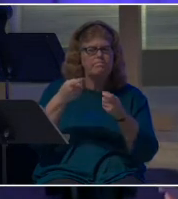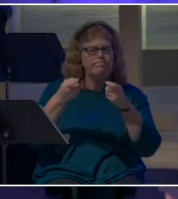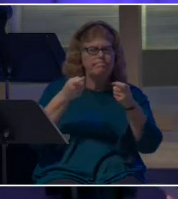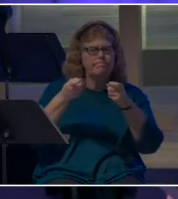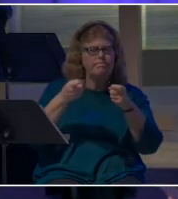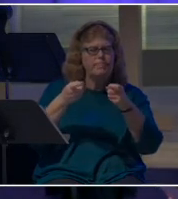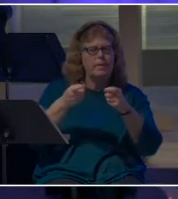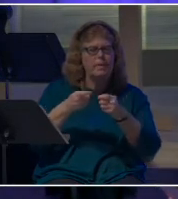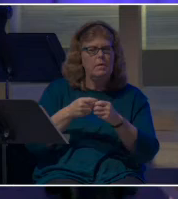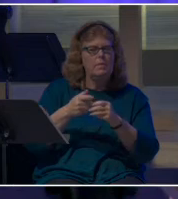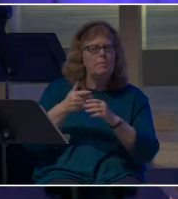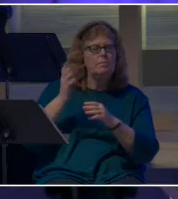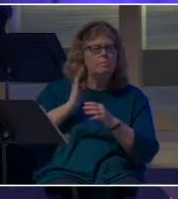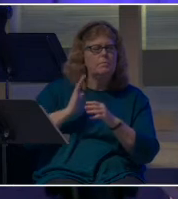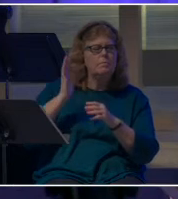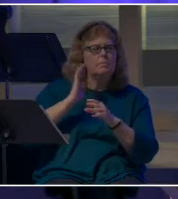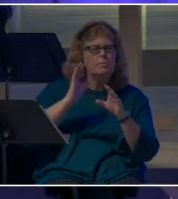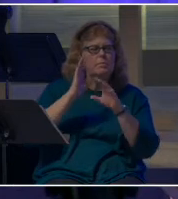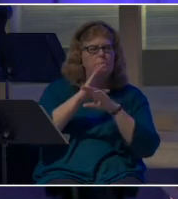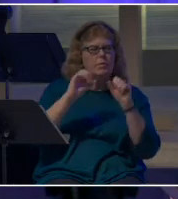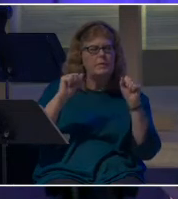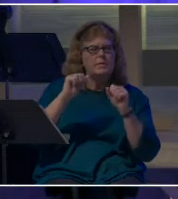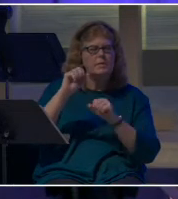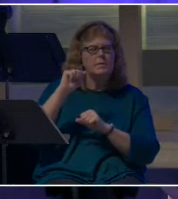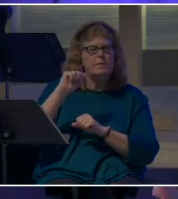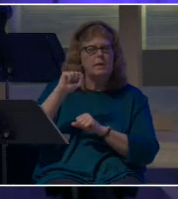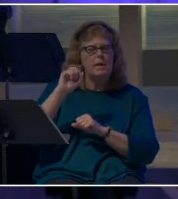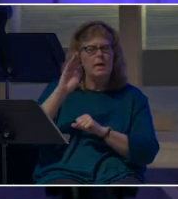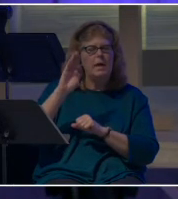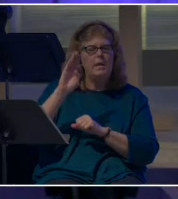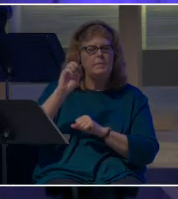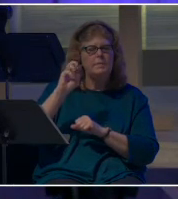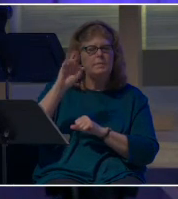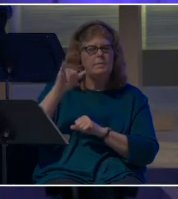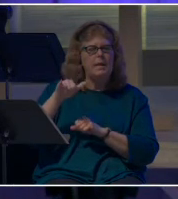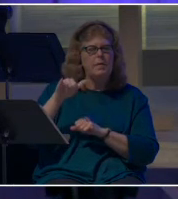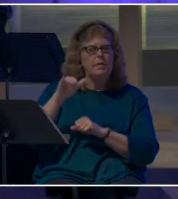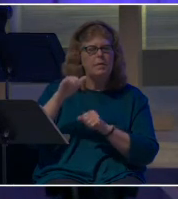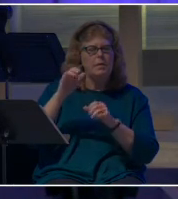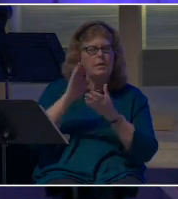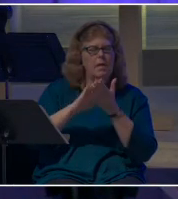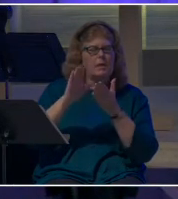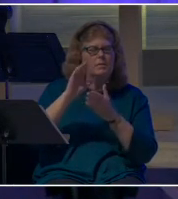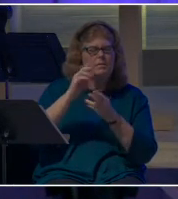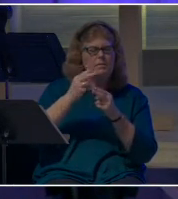There's a former president of Asbury College. His name was Dennis Kinlaw.